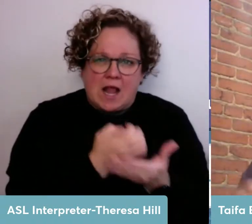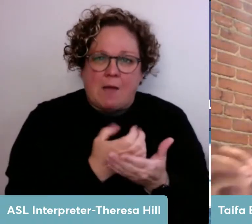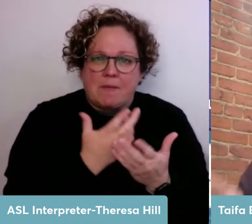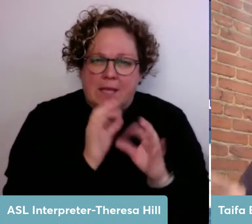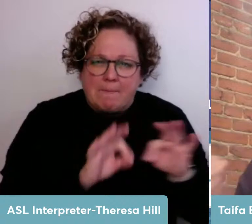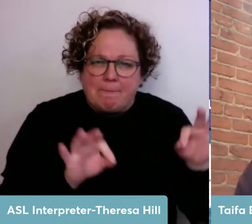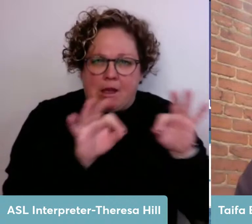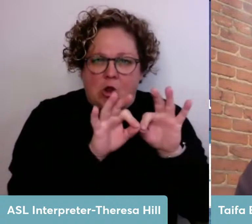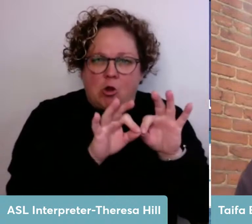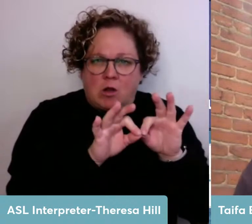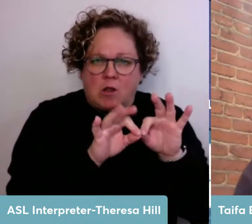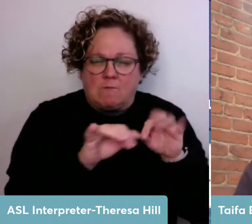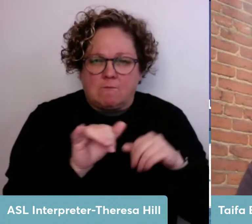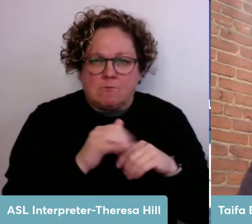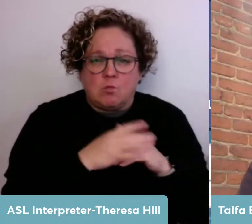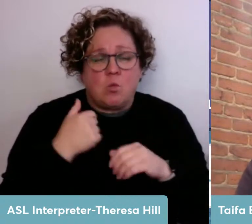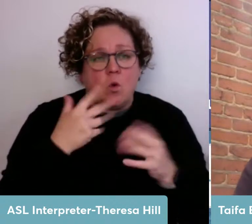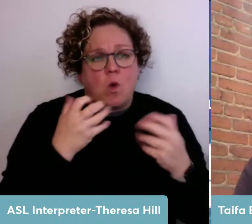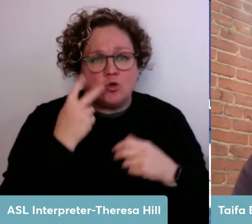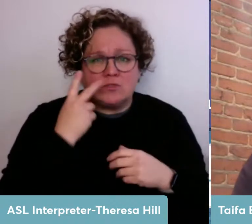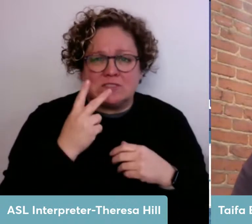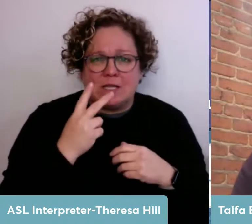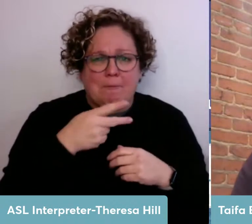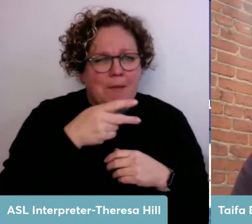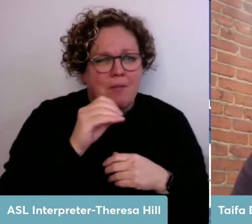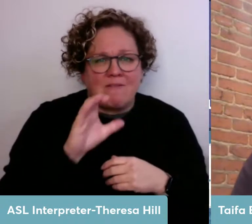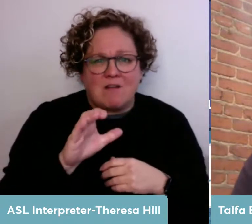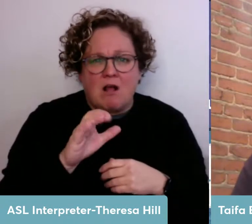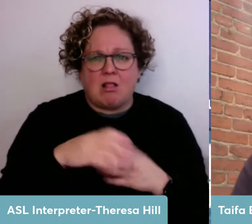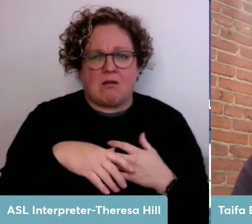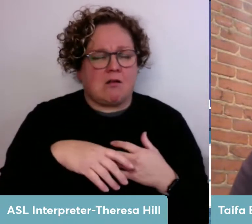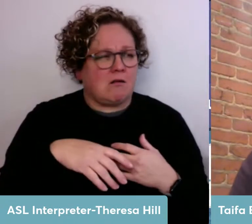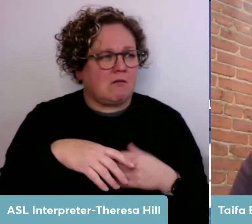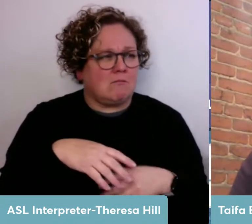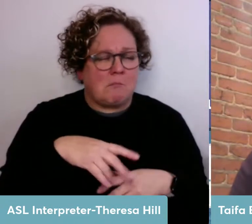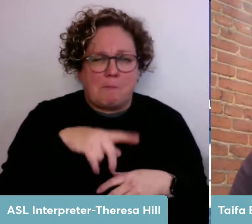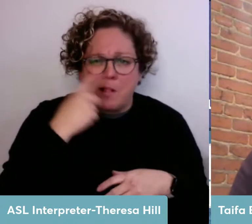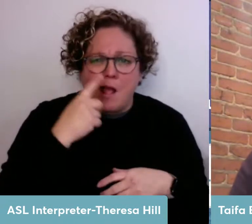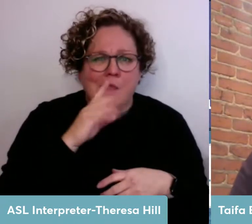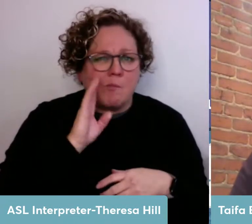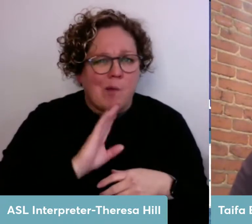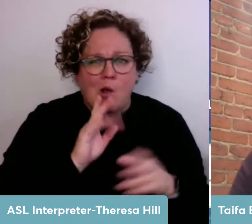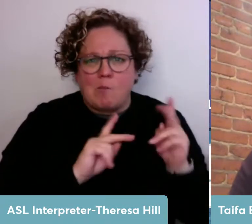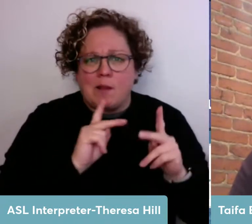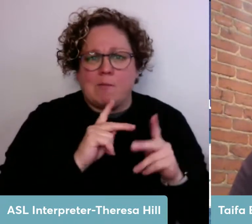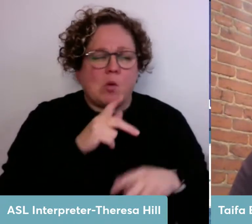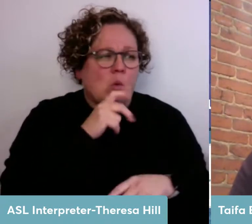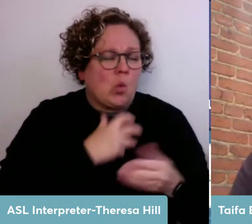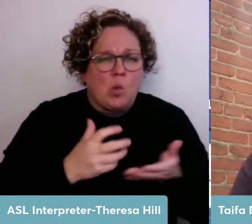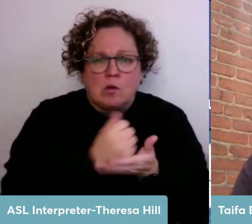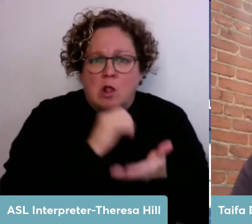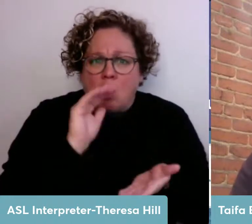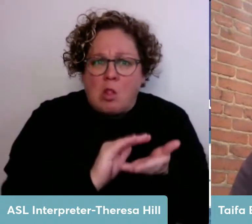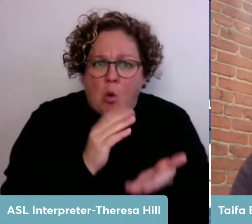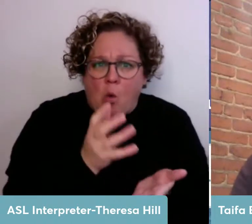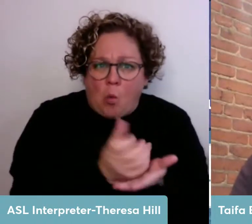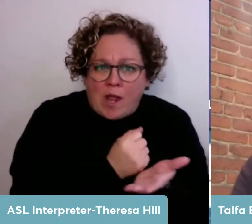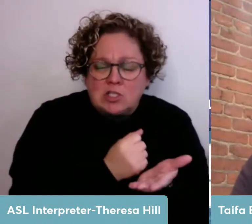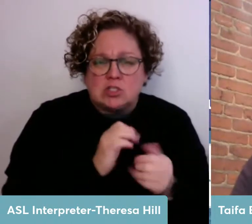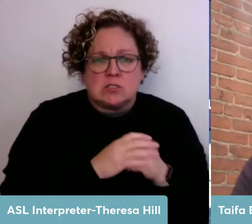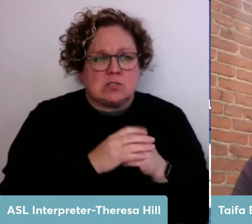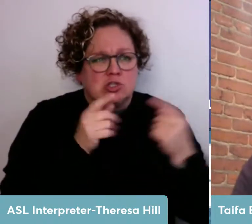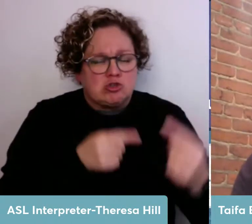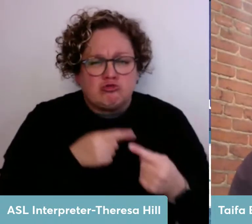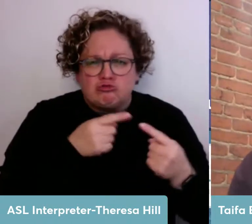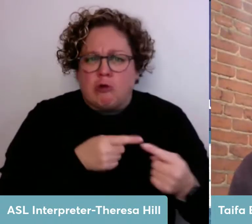We want to see Black and Brown people, people who make low wages, people who have struggled to make ends meet, have